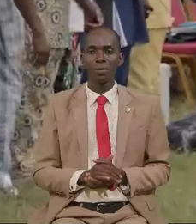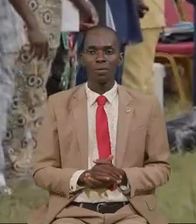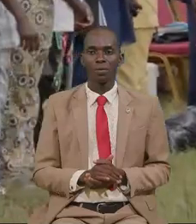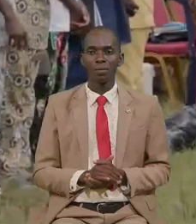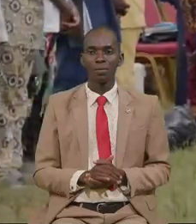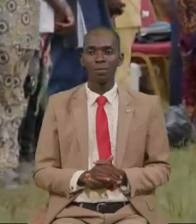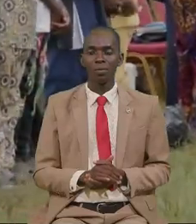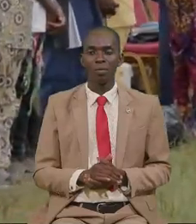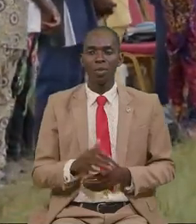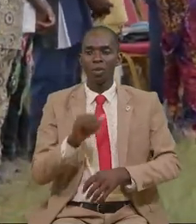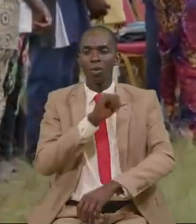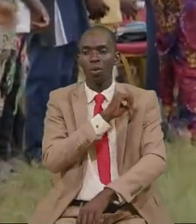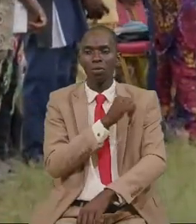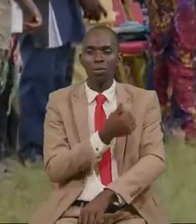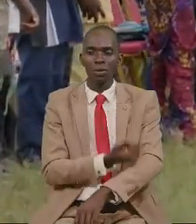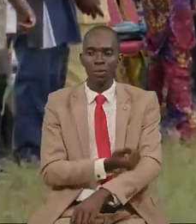Authorization.